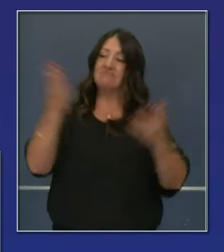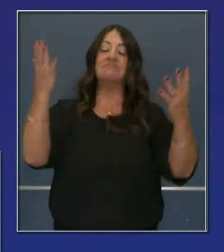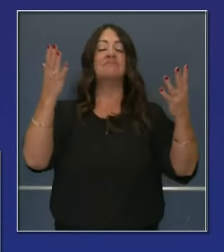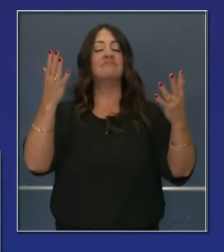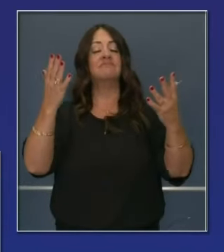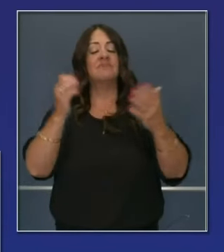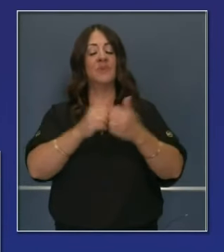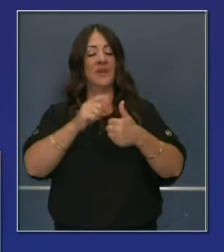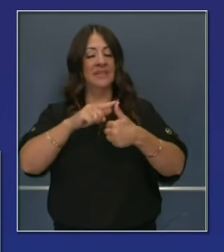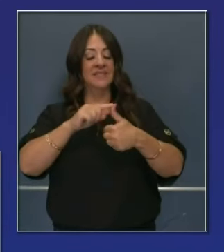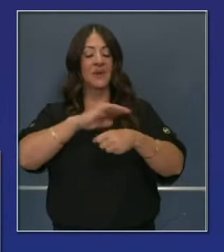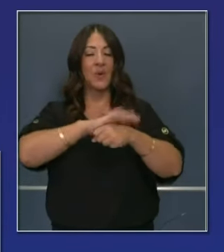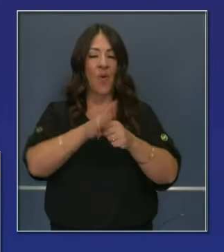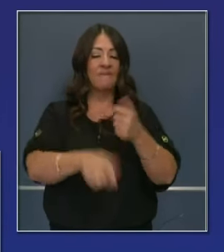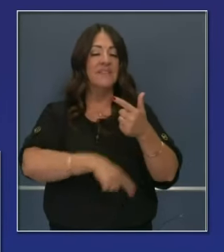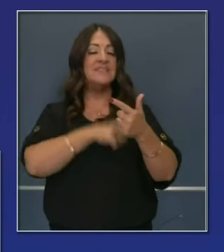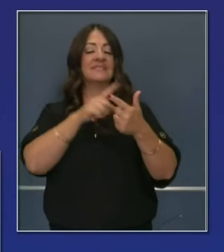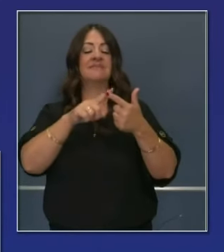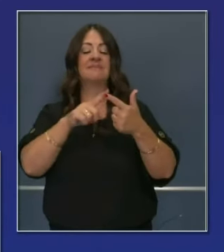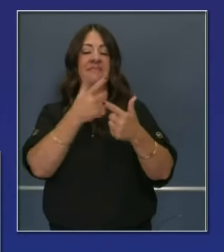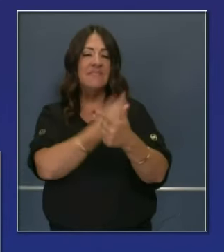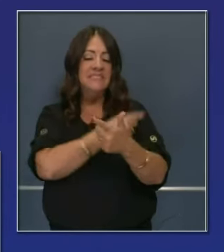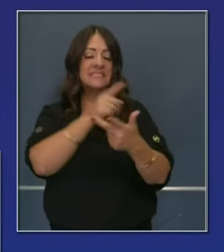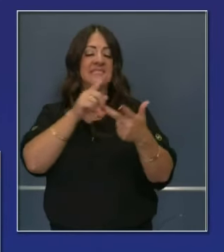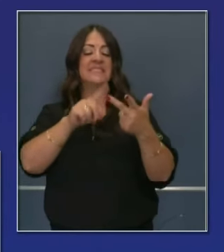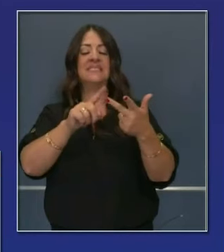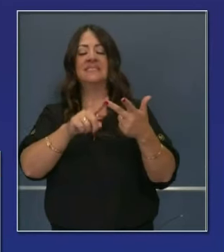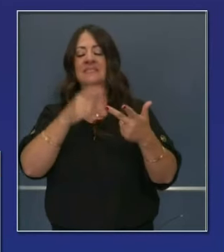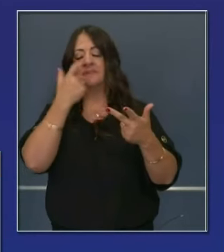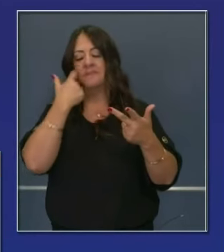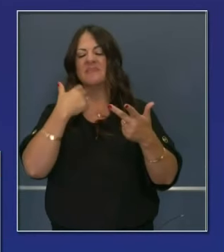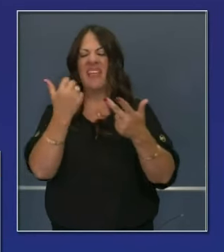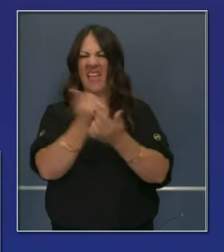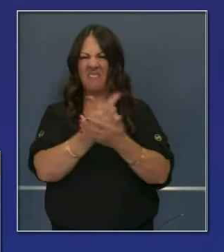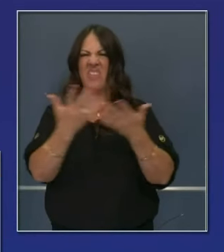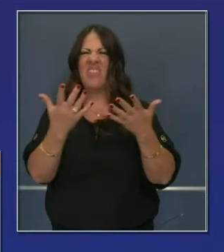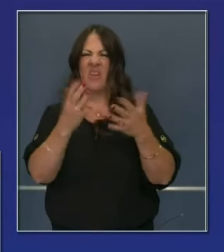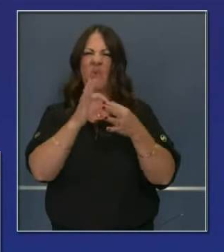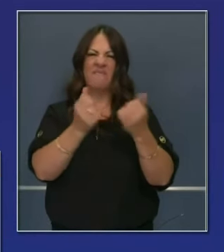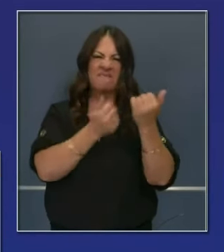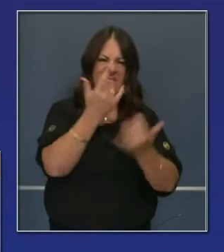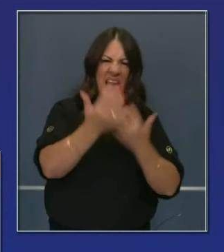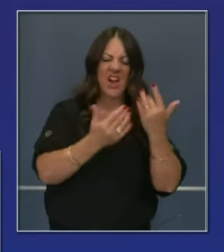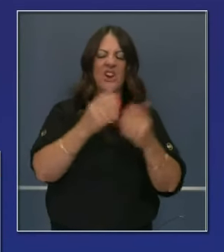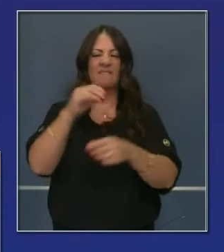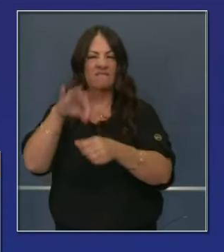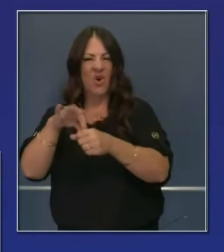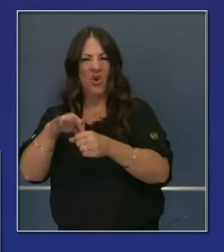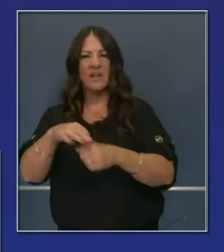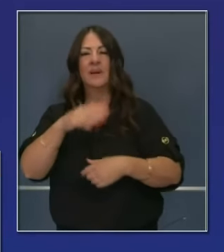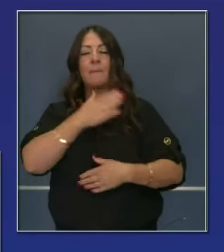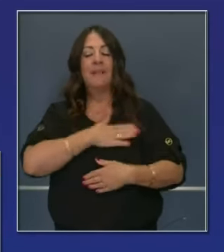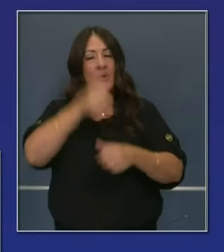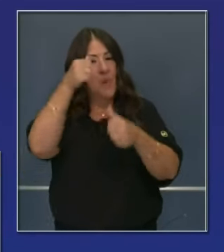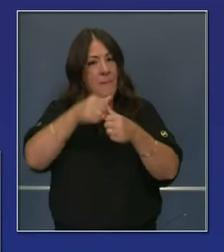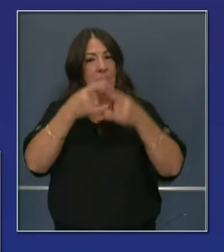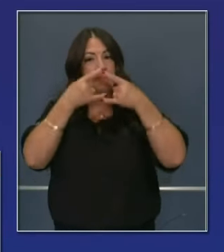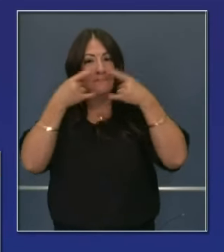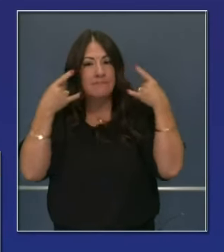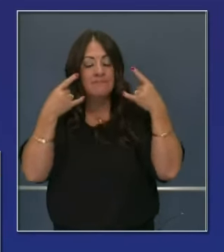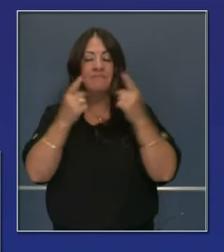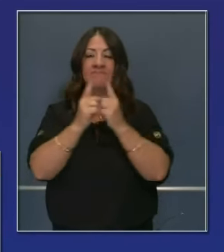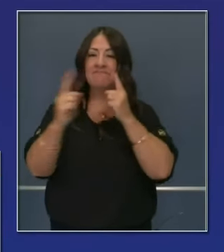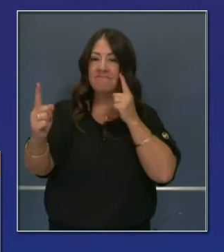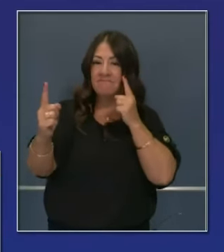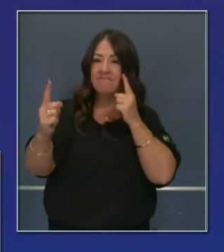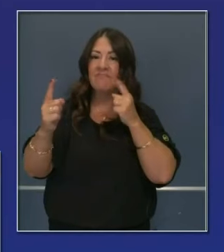you're all familiar with around the imperative of wearing masks, physically distancing, minimizing mixing to the extent possible, continuing your